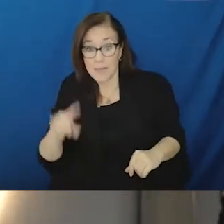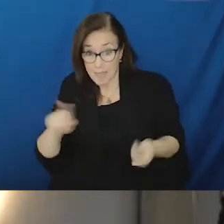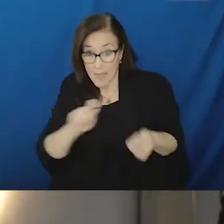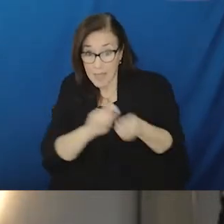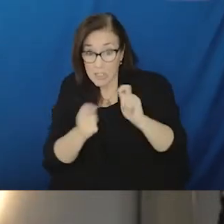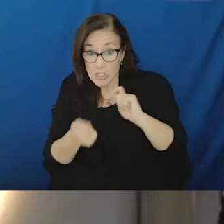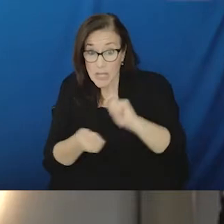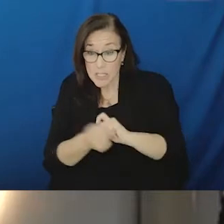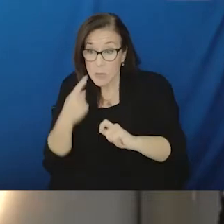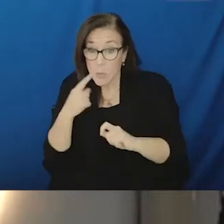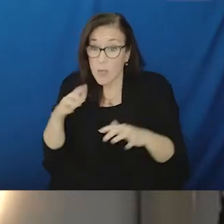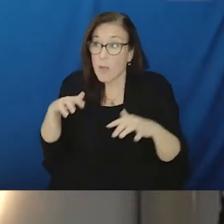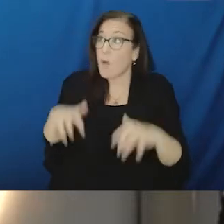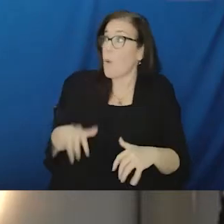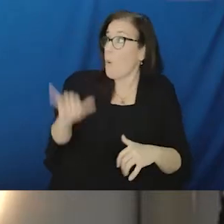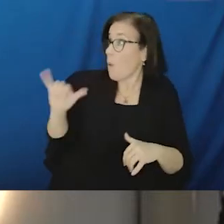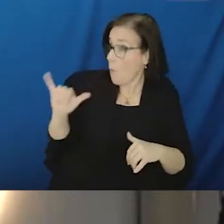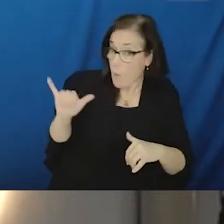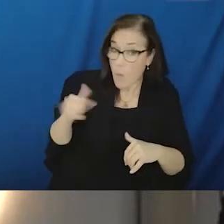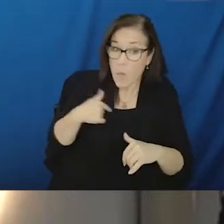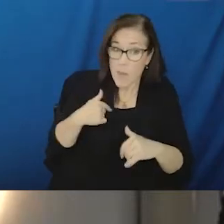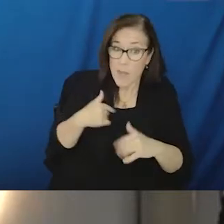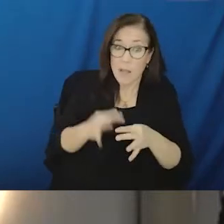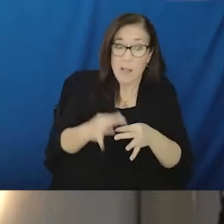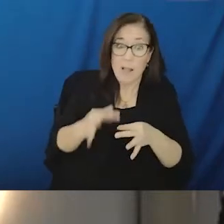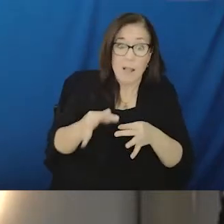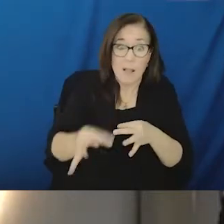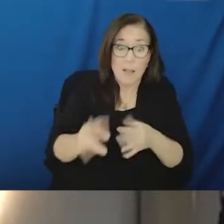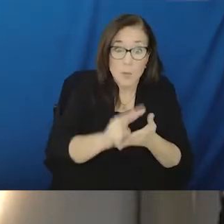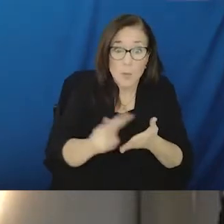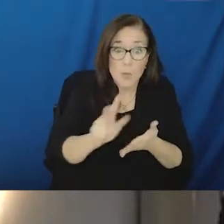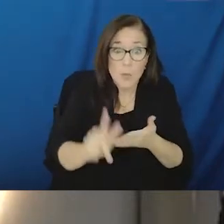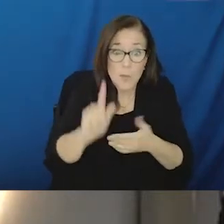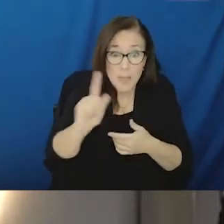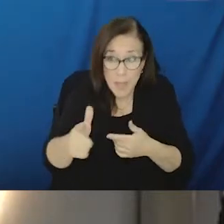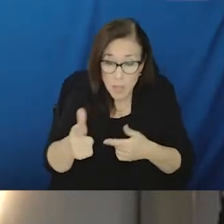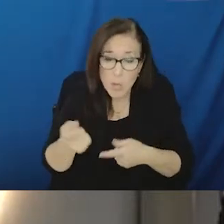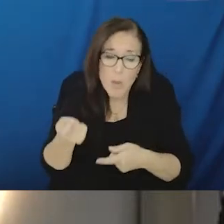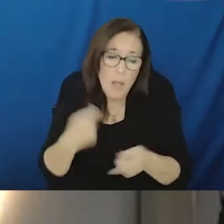our ability to increase students in the classroom.